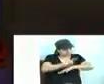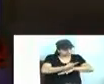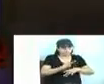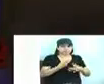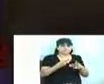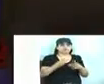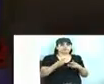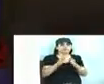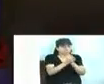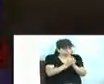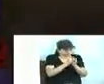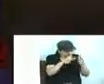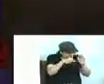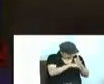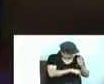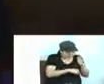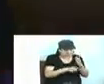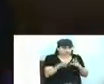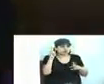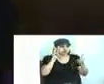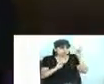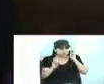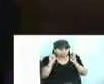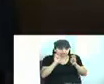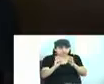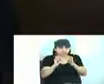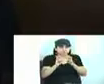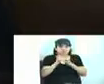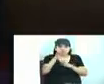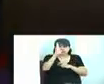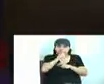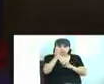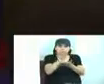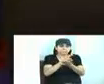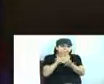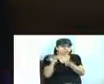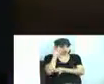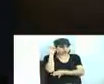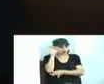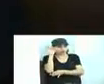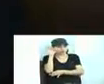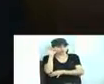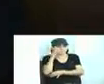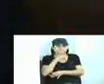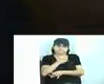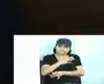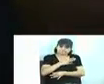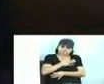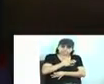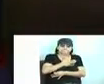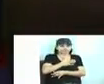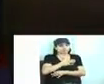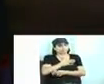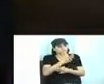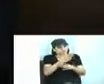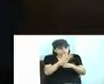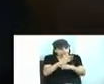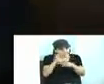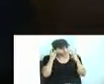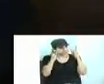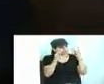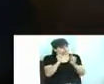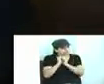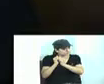the vision that God's Holy Spirit is always putting, already putting on our hearts, that we share that vision with one another, that we